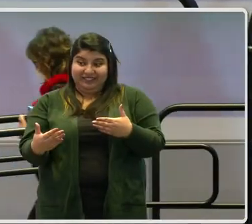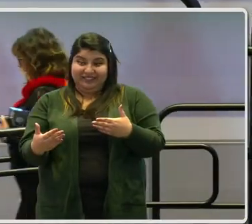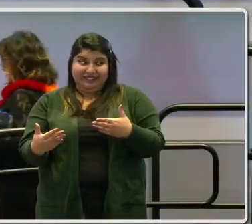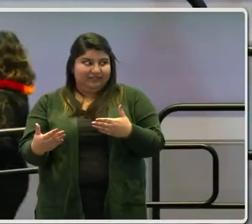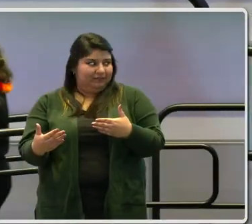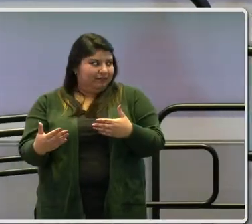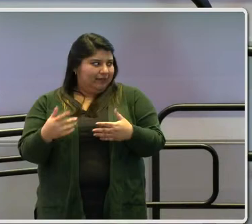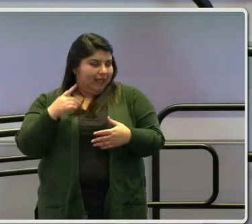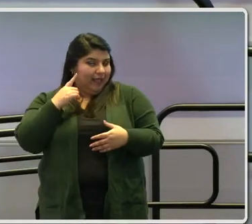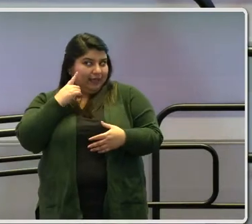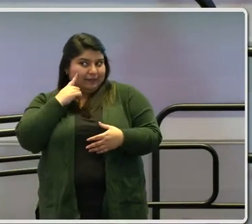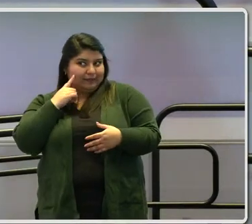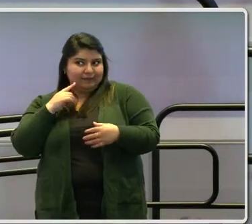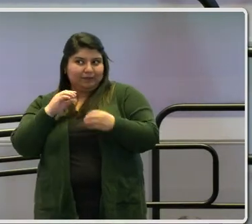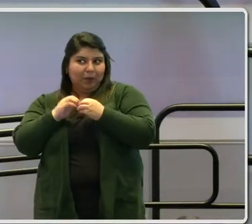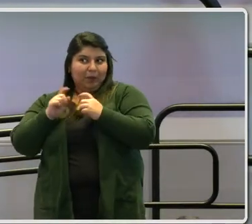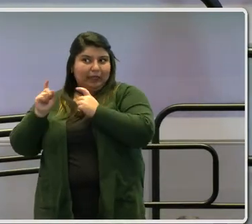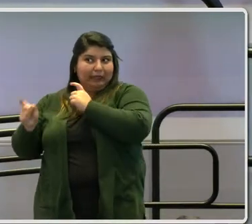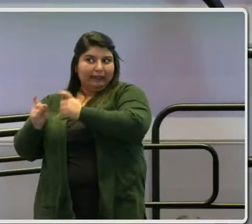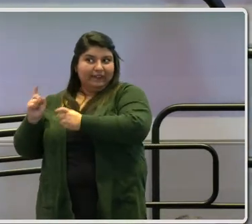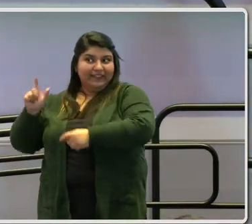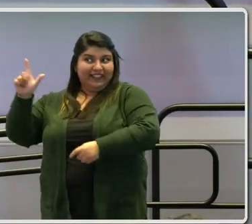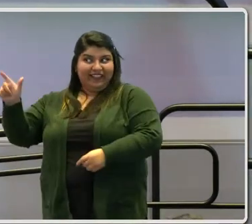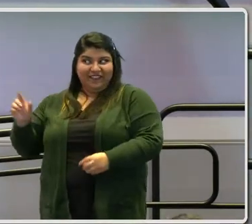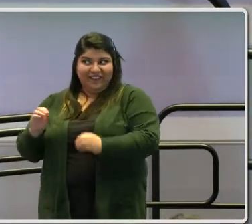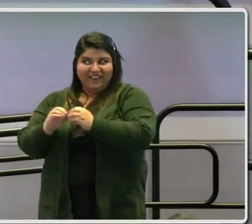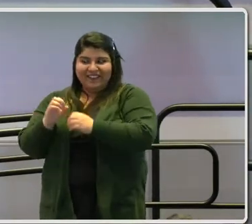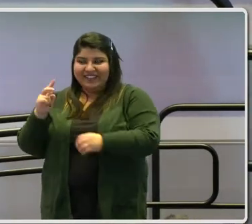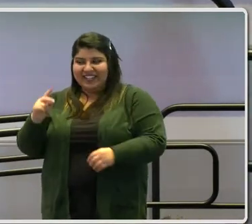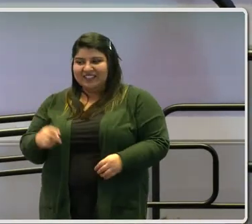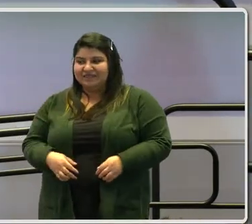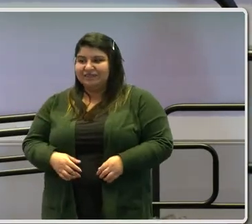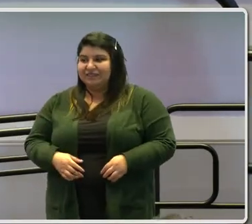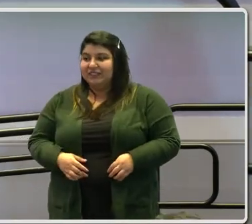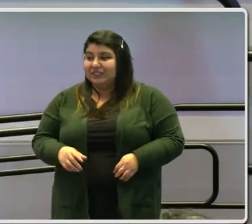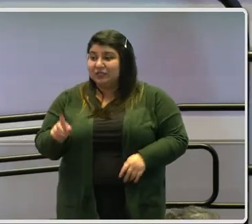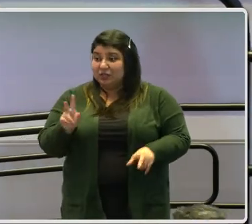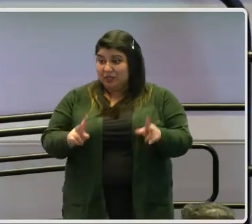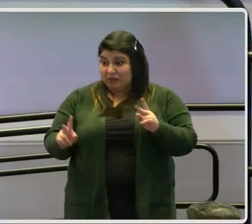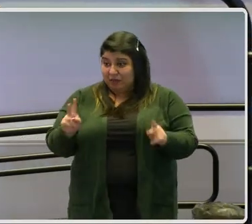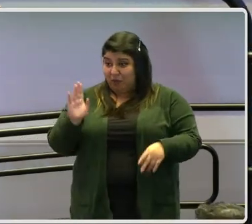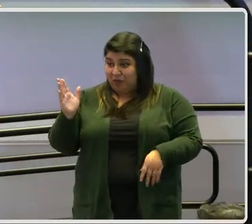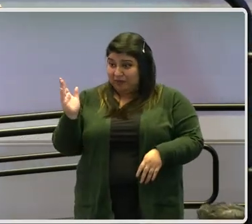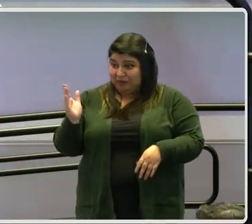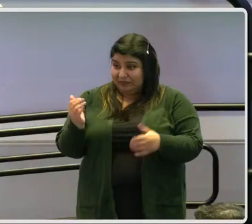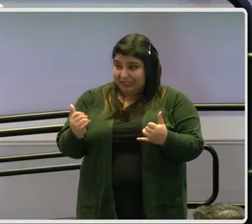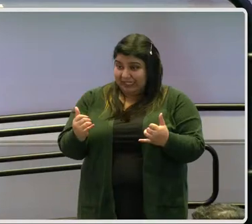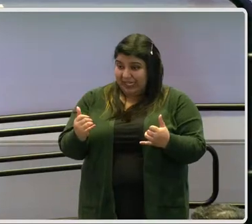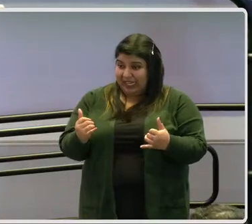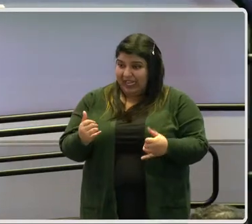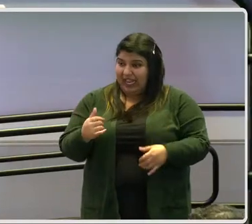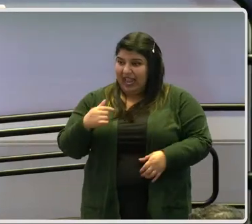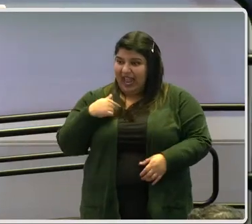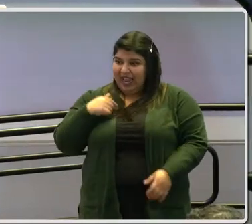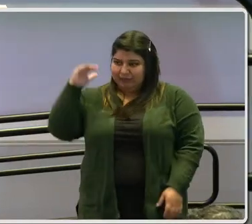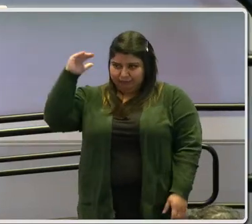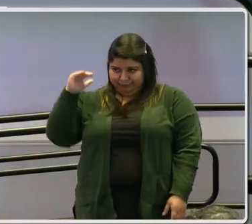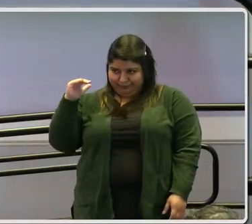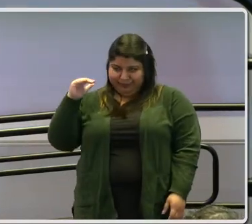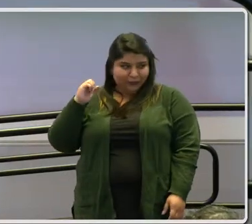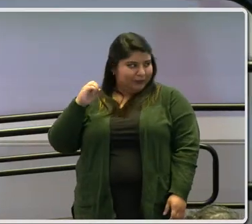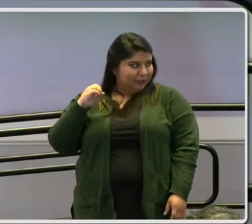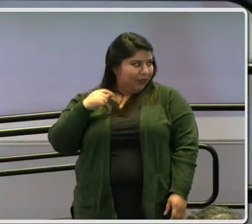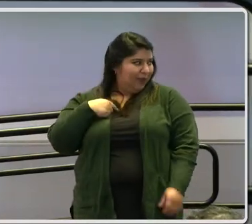there might be more gifts coming for her a little bit later. For our recipients, know that I am vertically challenged, so the microphone is